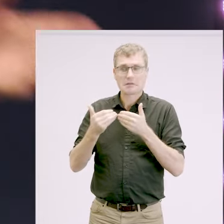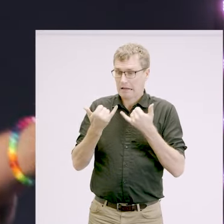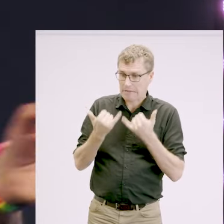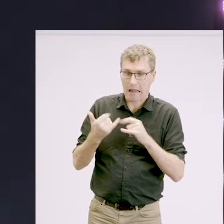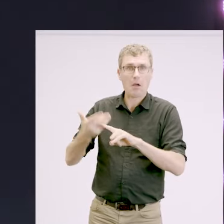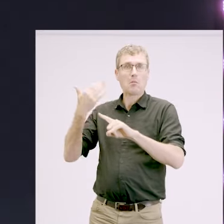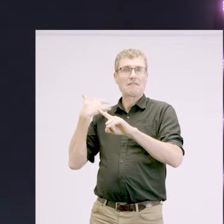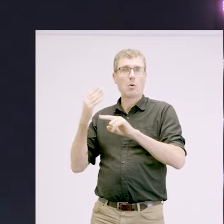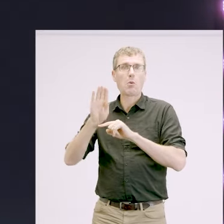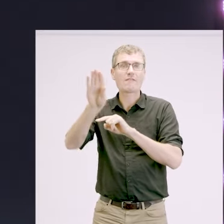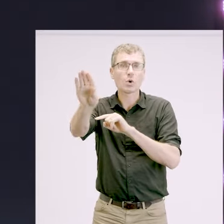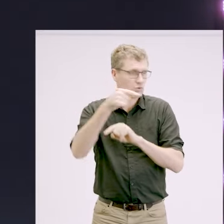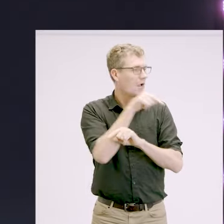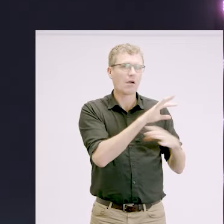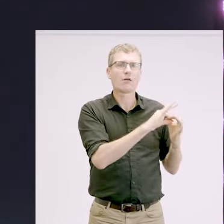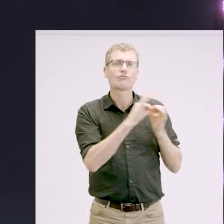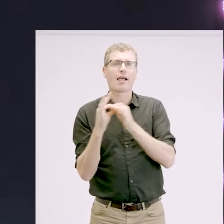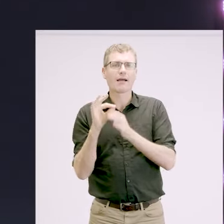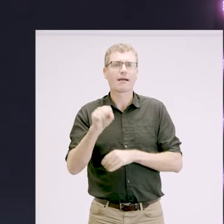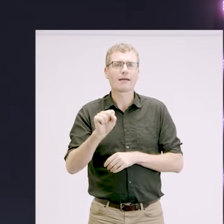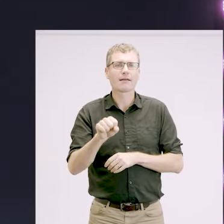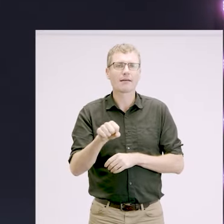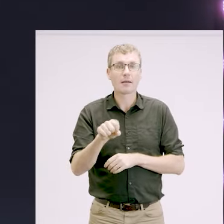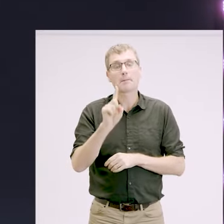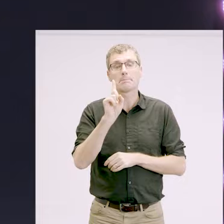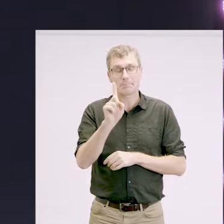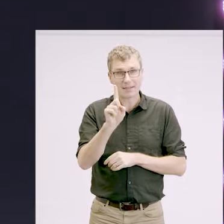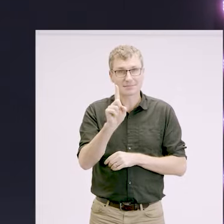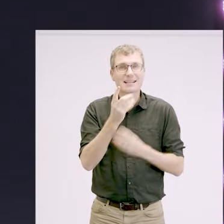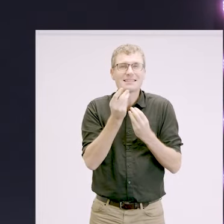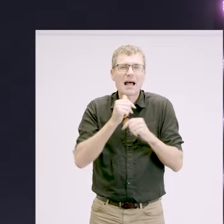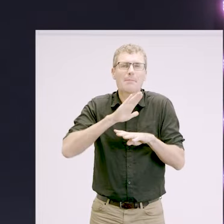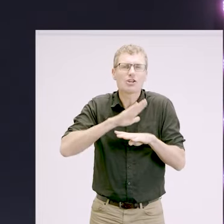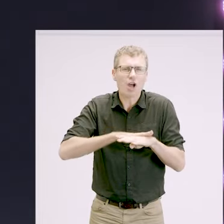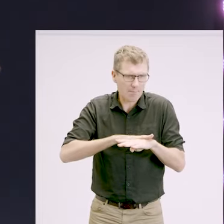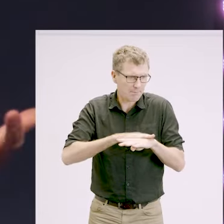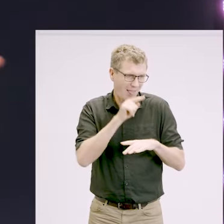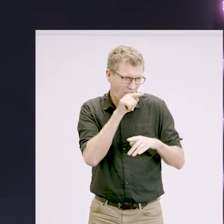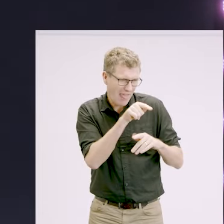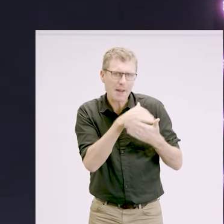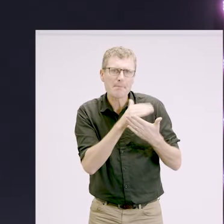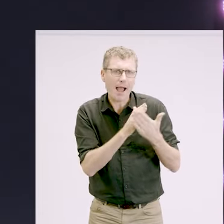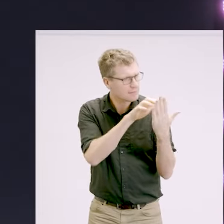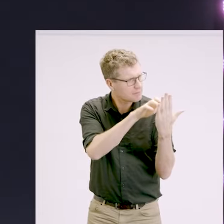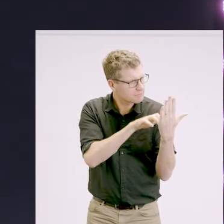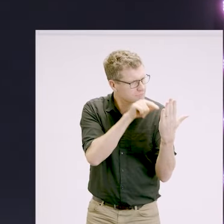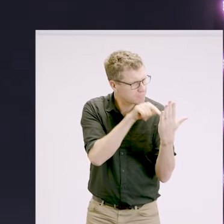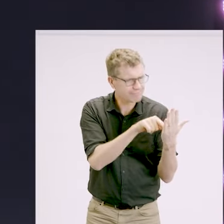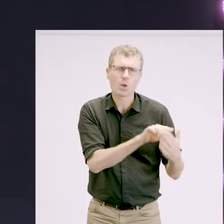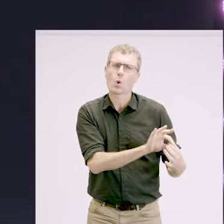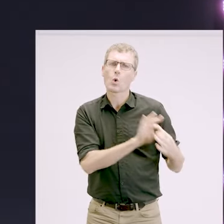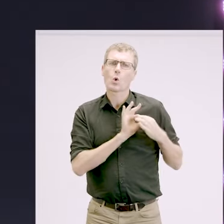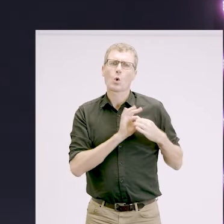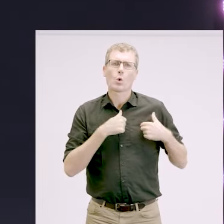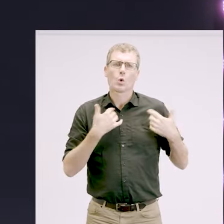know, themes in it that we carry with us. But that doesn't mean that there aren't moments where certain texts speak to us more than